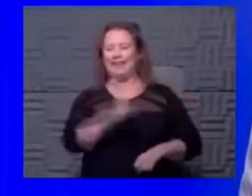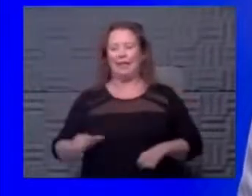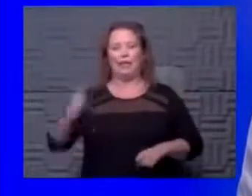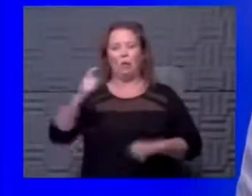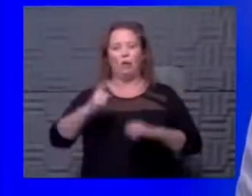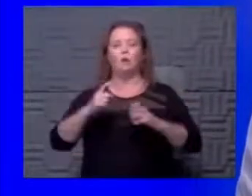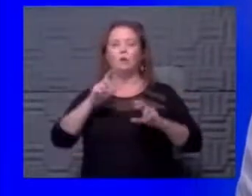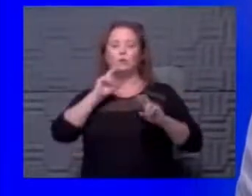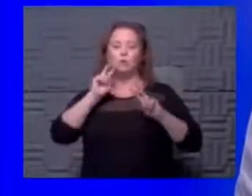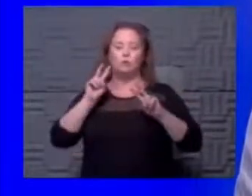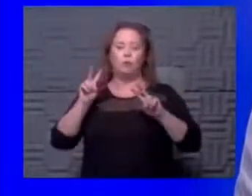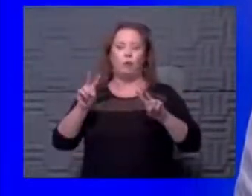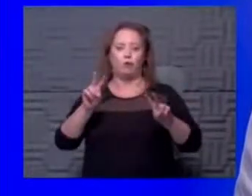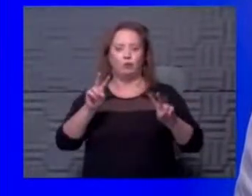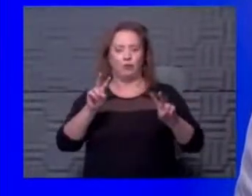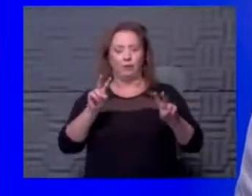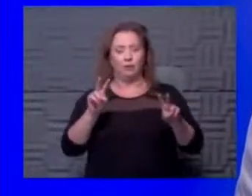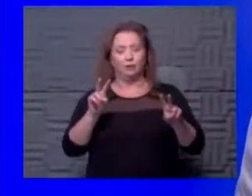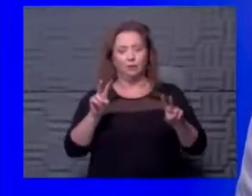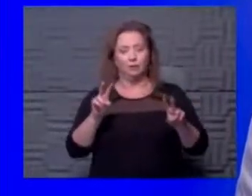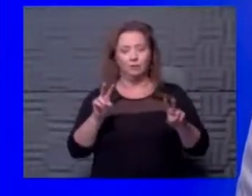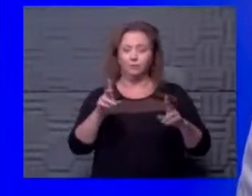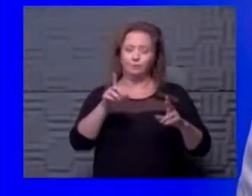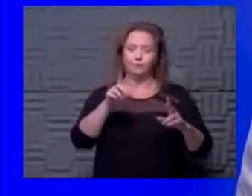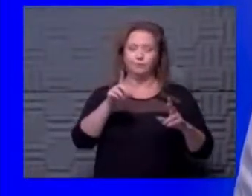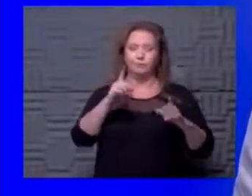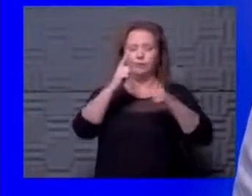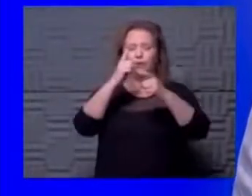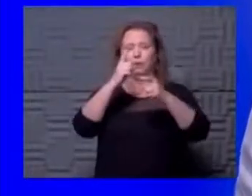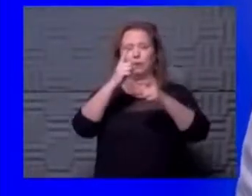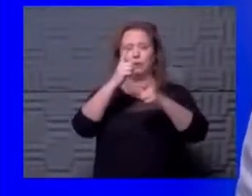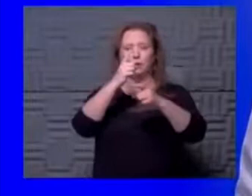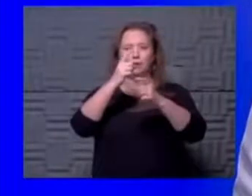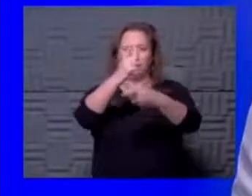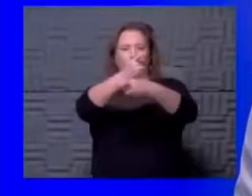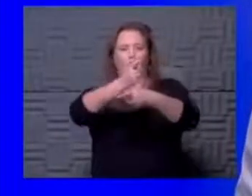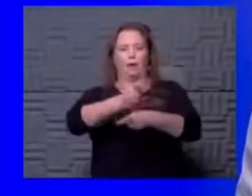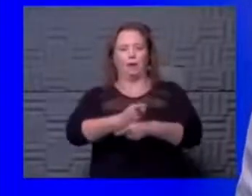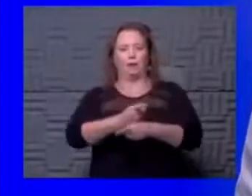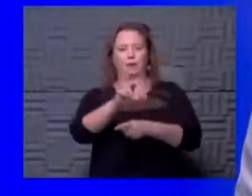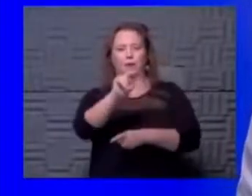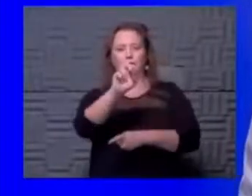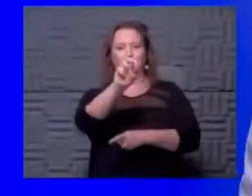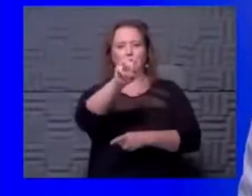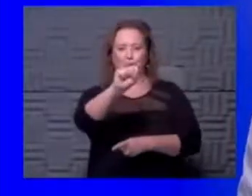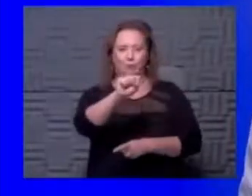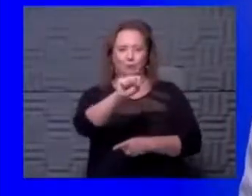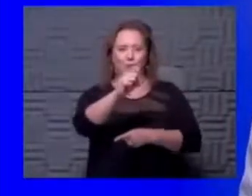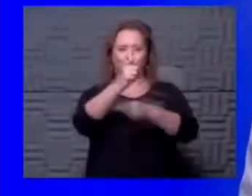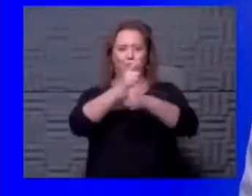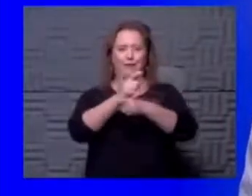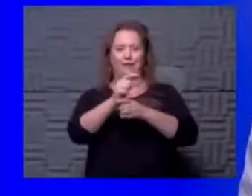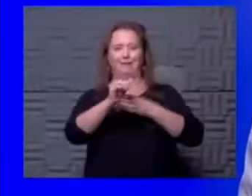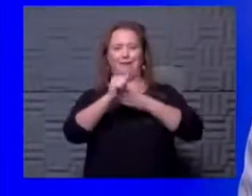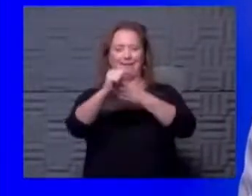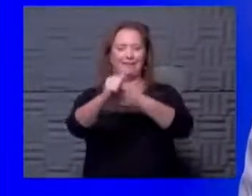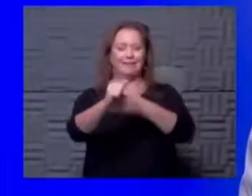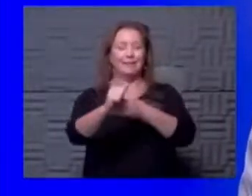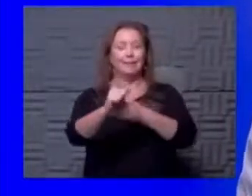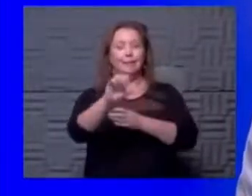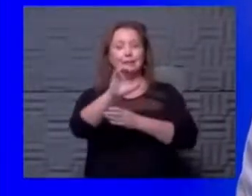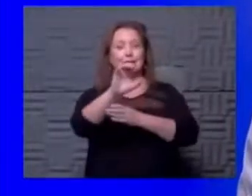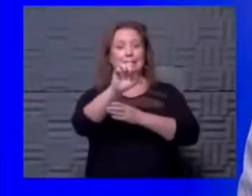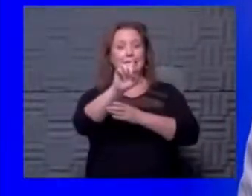been vigilant in watching, I don't want to say appropriate, but the correct news and the correct guidance, and that is from